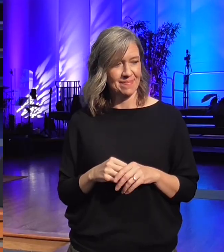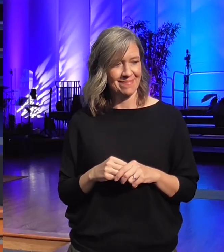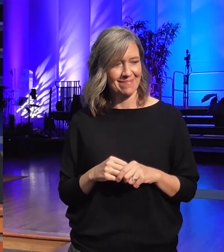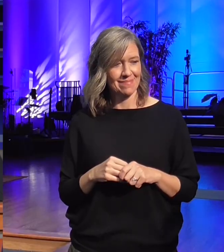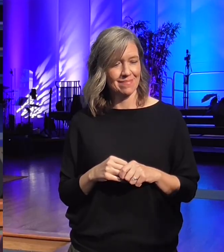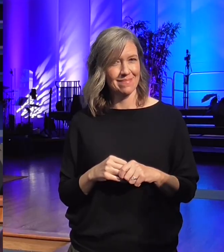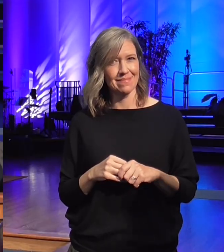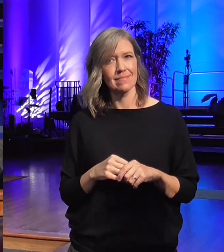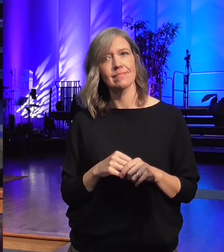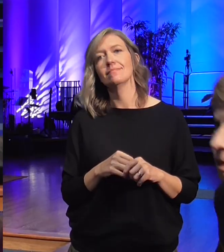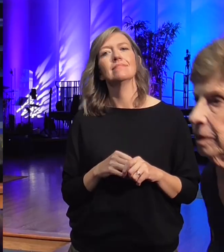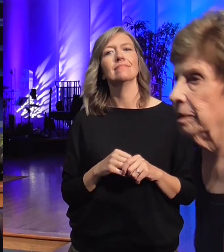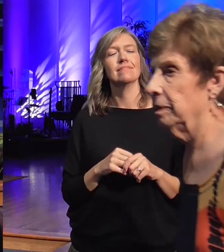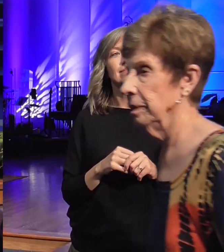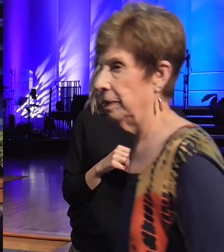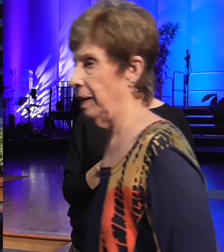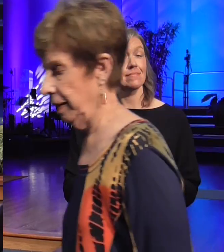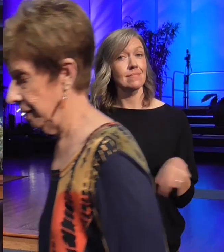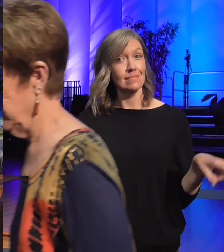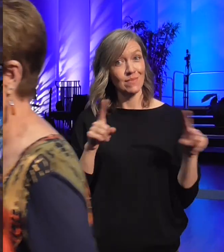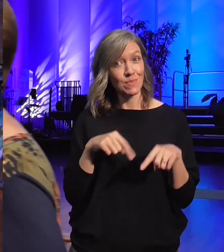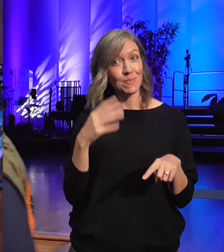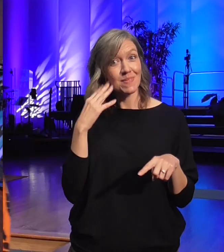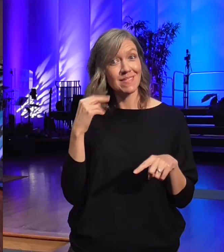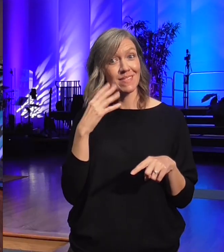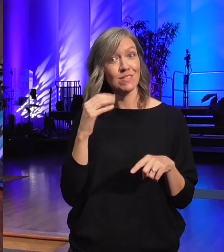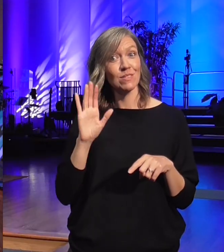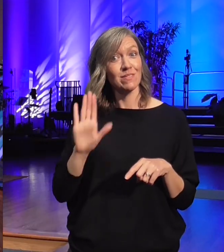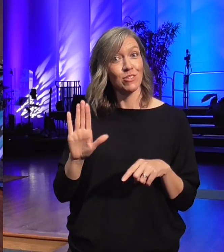or listen to her sermon last week? It was really